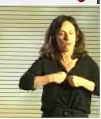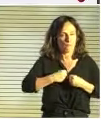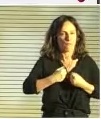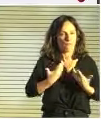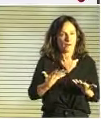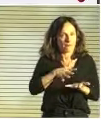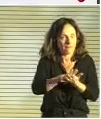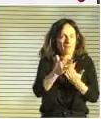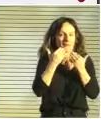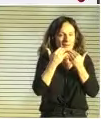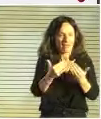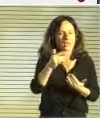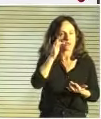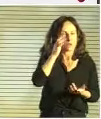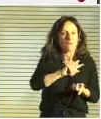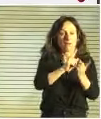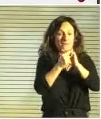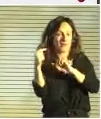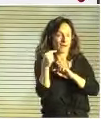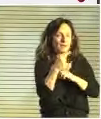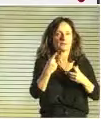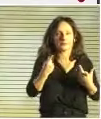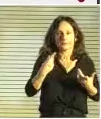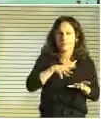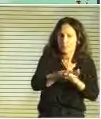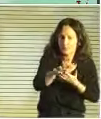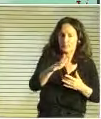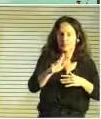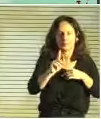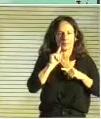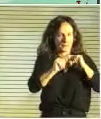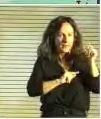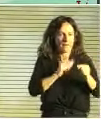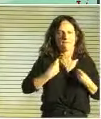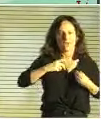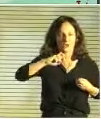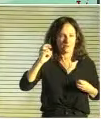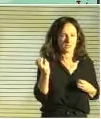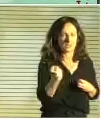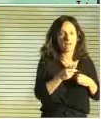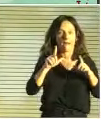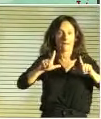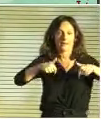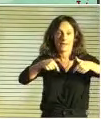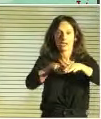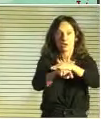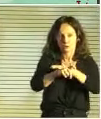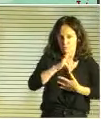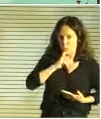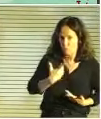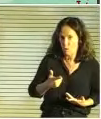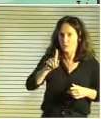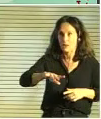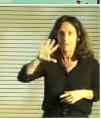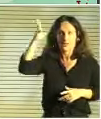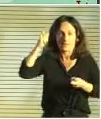biodiversity, we have the waste topic, energy use, etc. I just mentioned by trip Mallorca last week when we